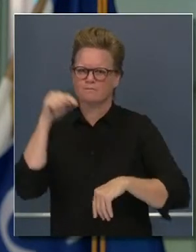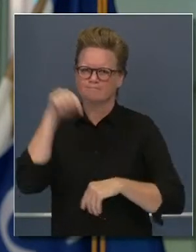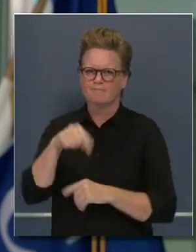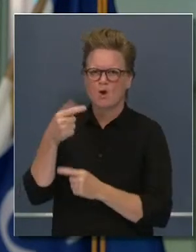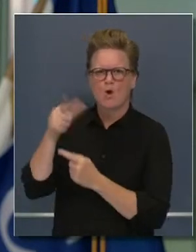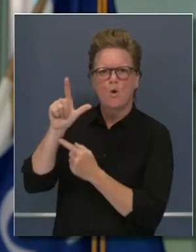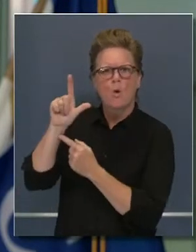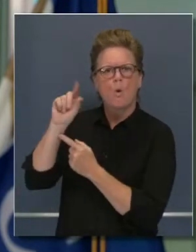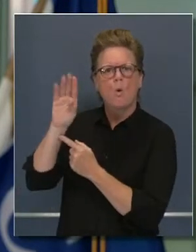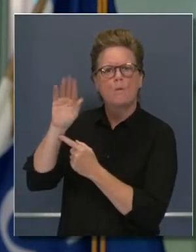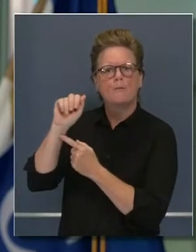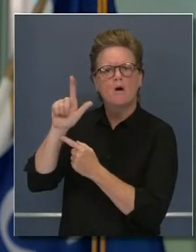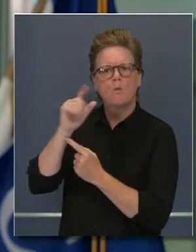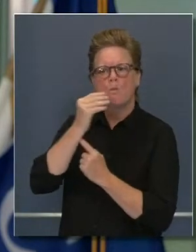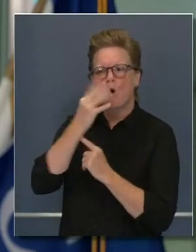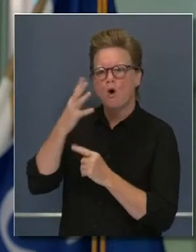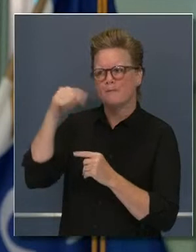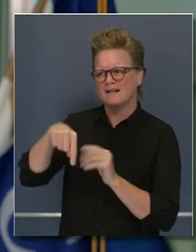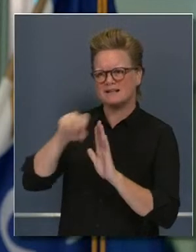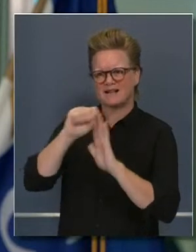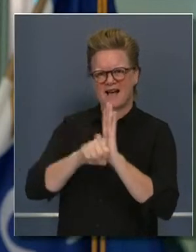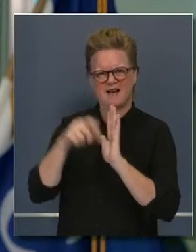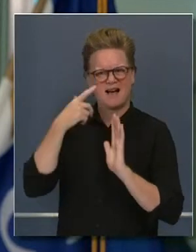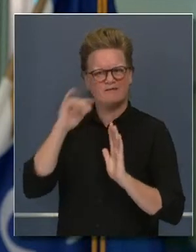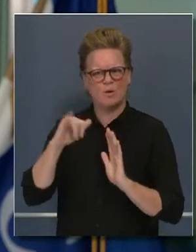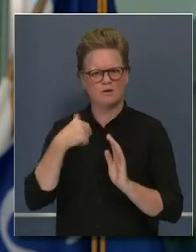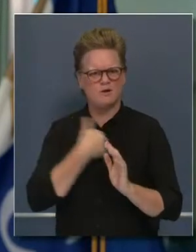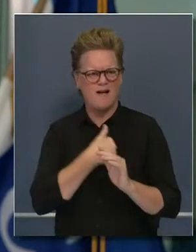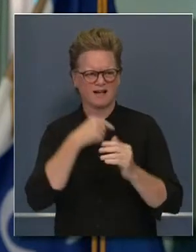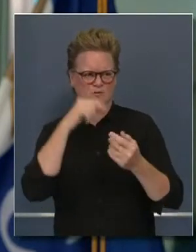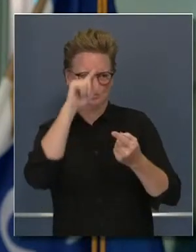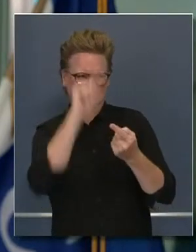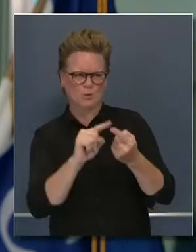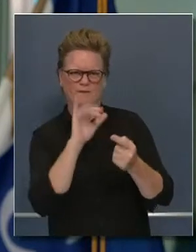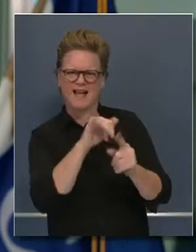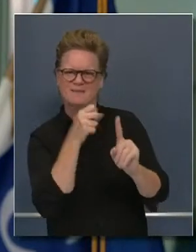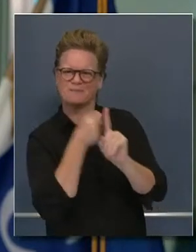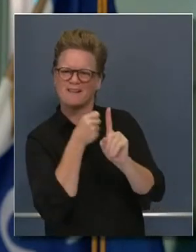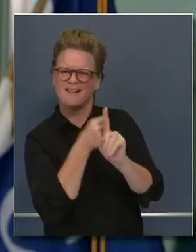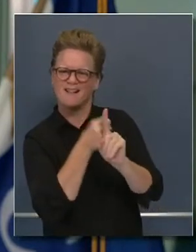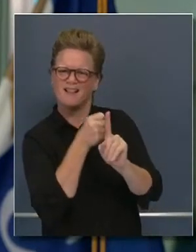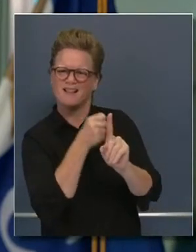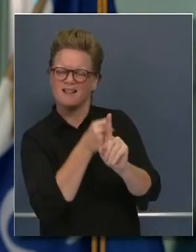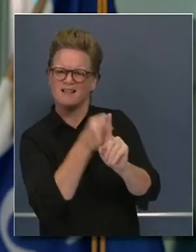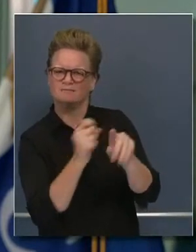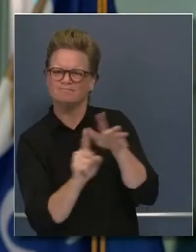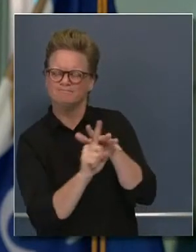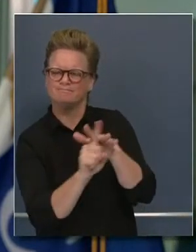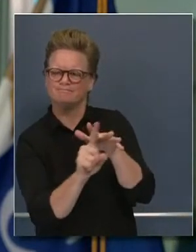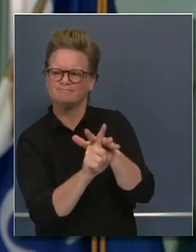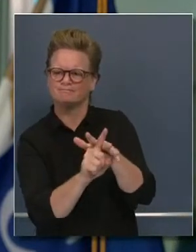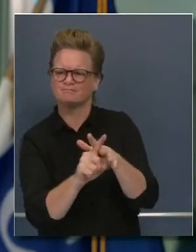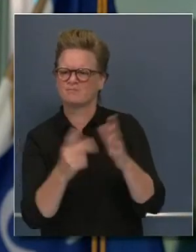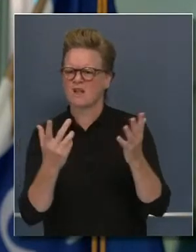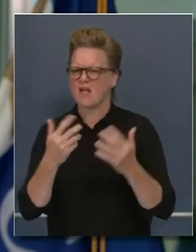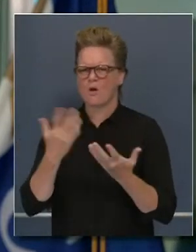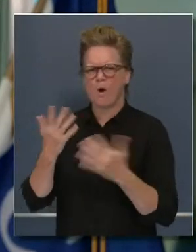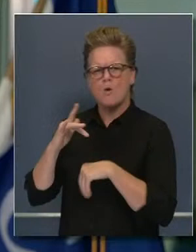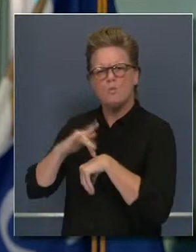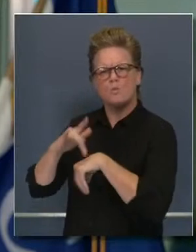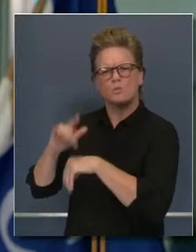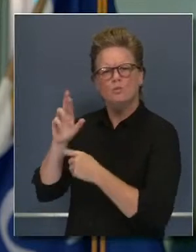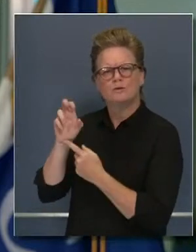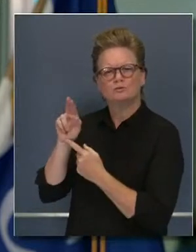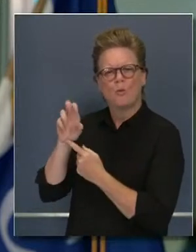be forthcoming in this space as well. As it relates to the resource question, here's the good news. As it relates to Colorado, you